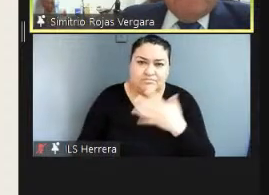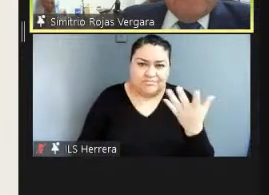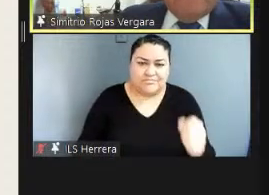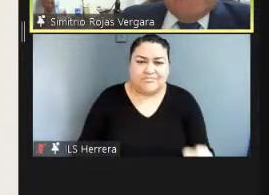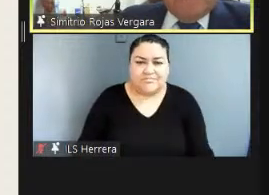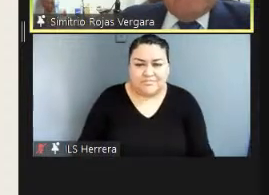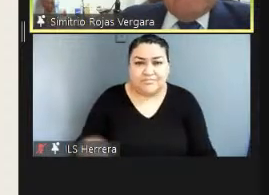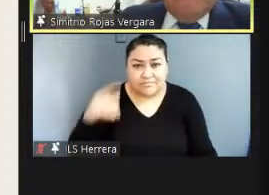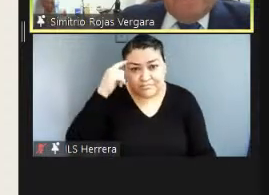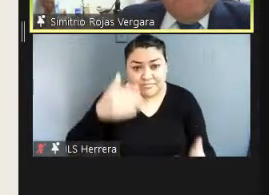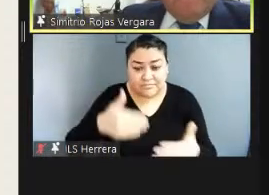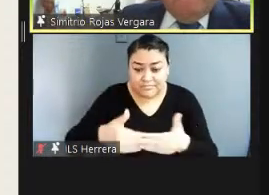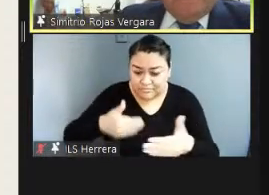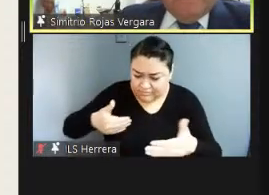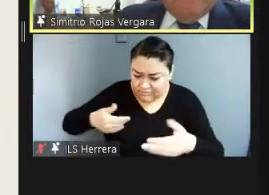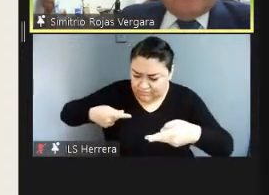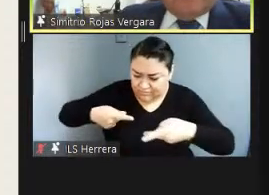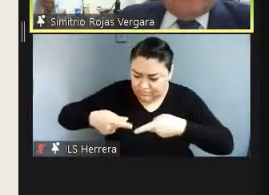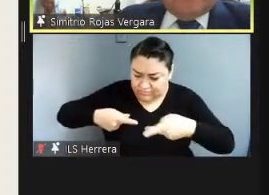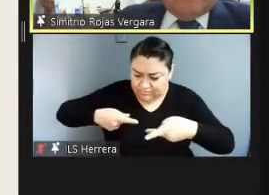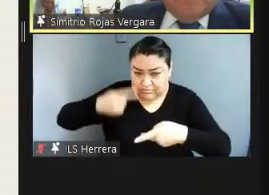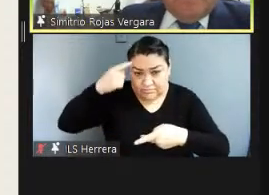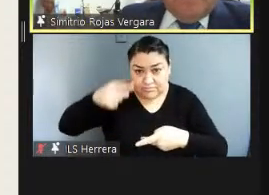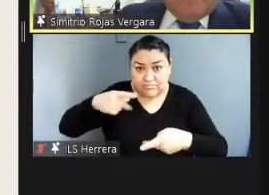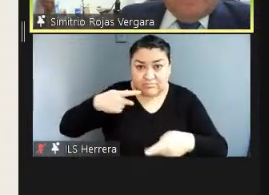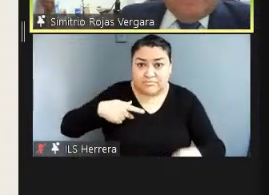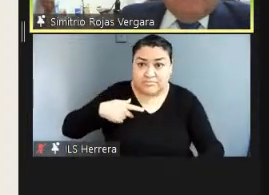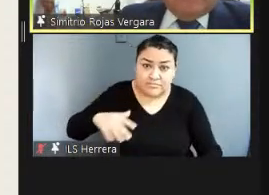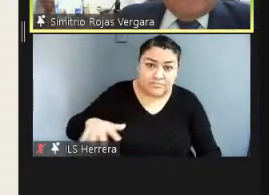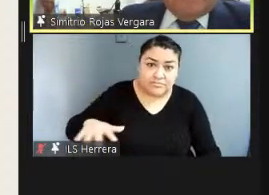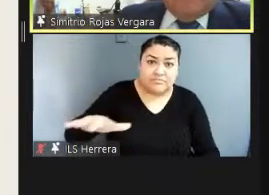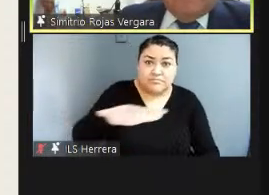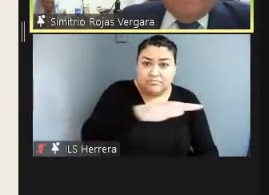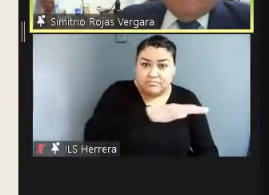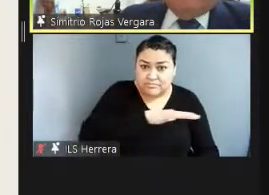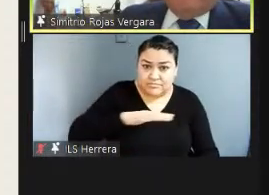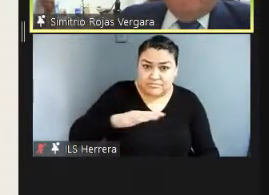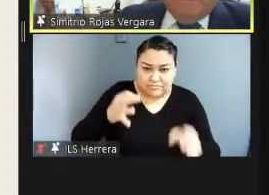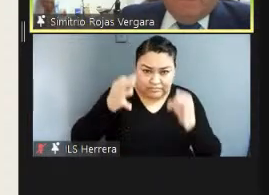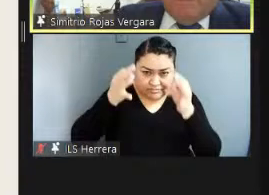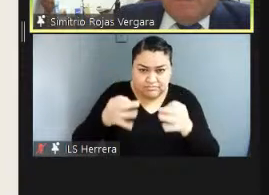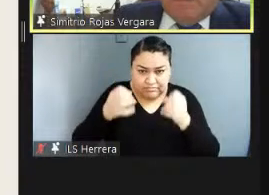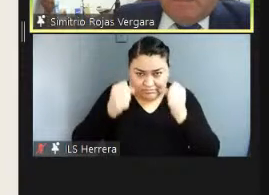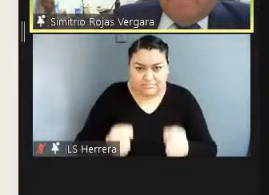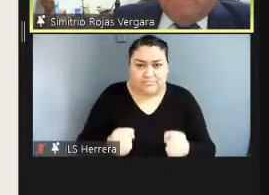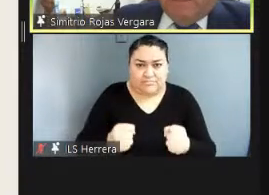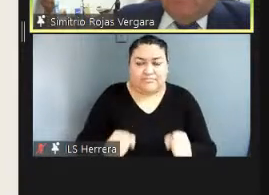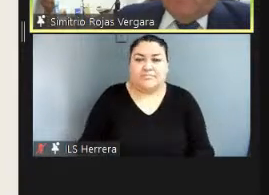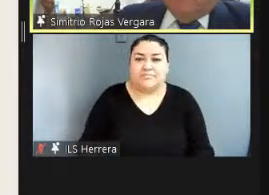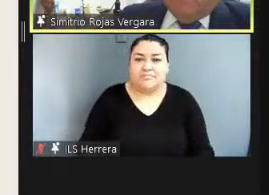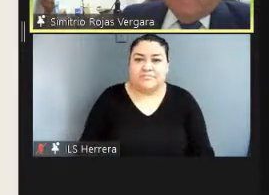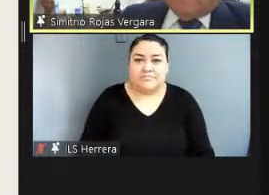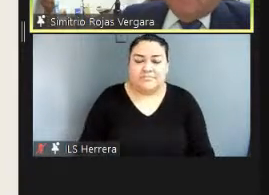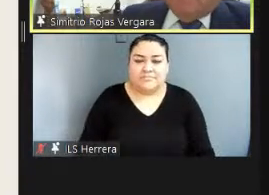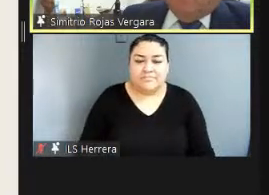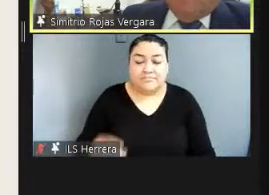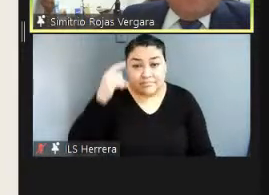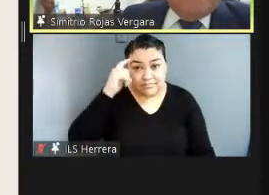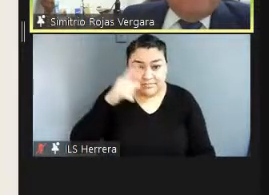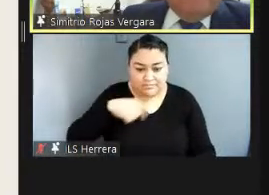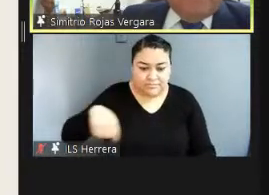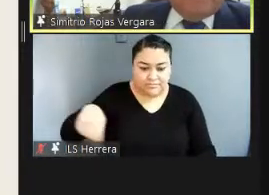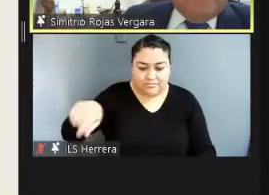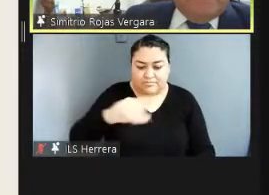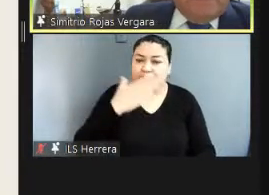that are conveniently conceived. They need to be properly planned so that we can be sure they're being done the right